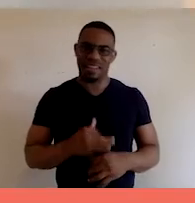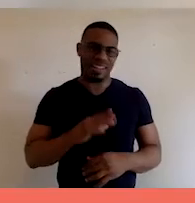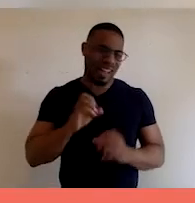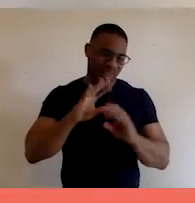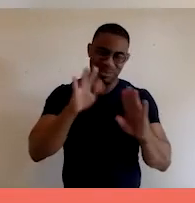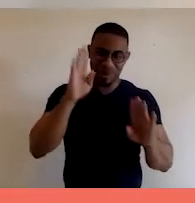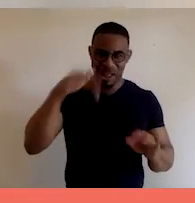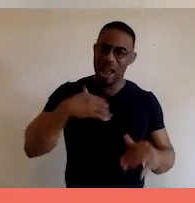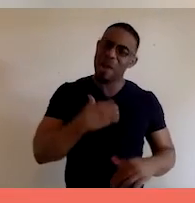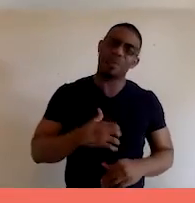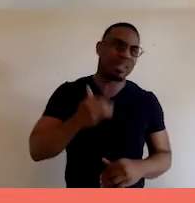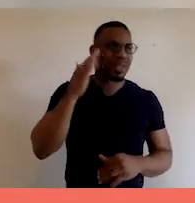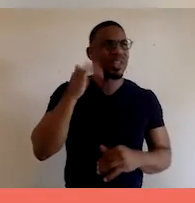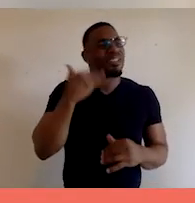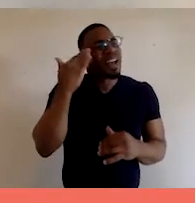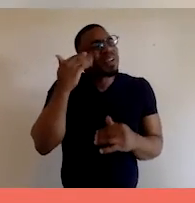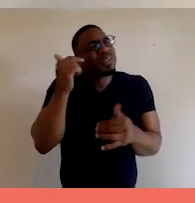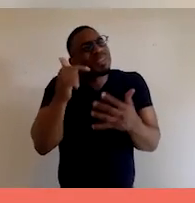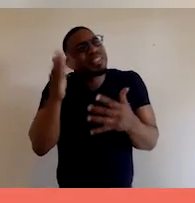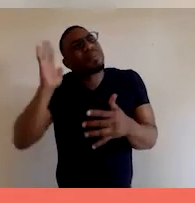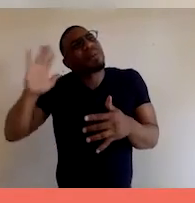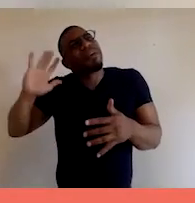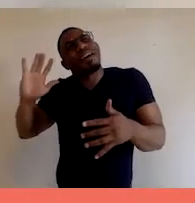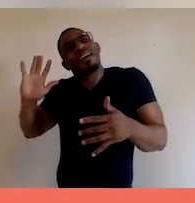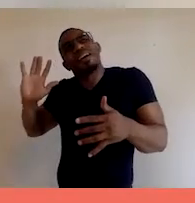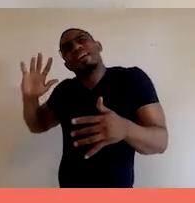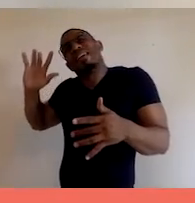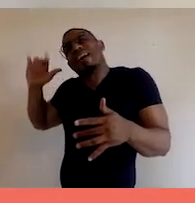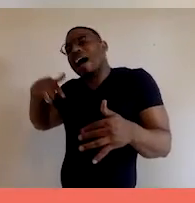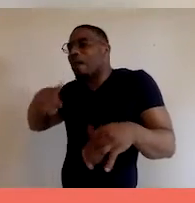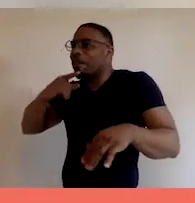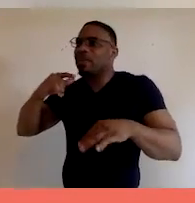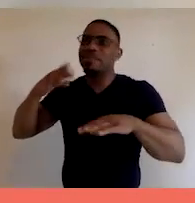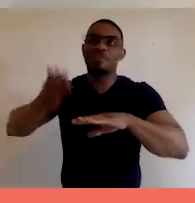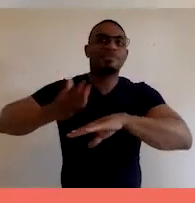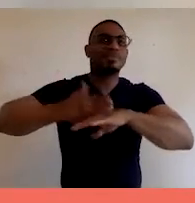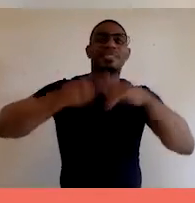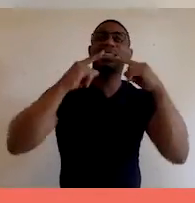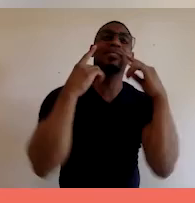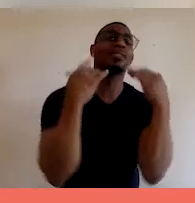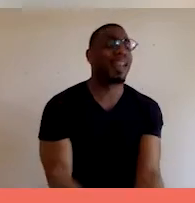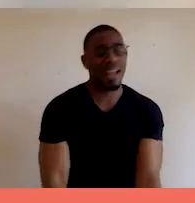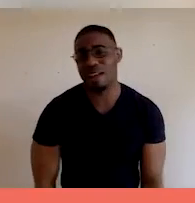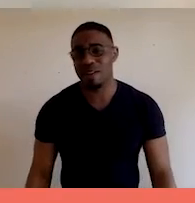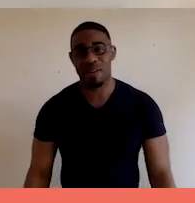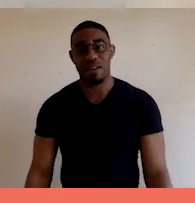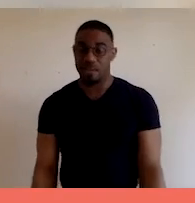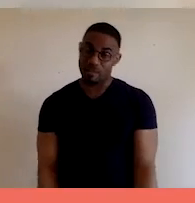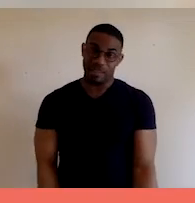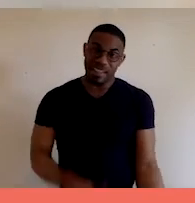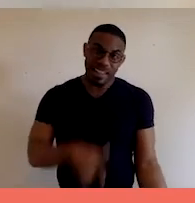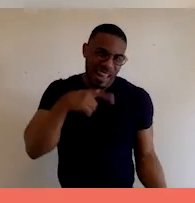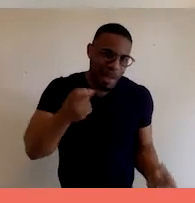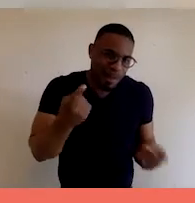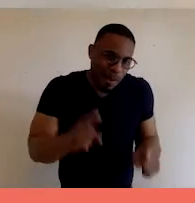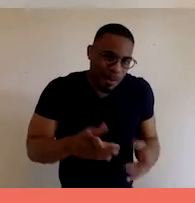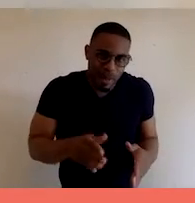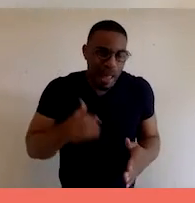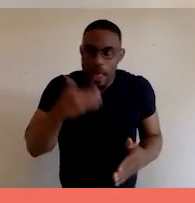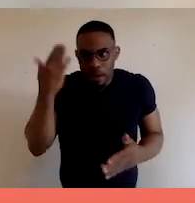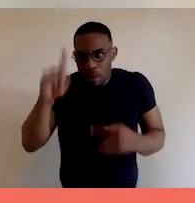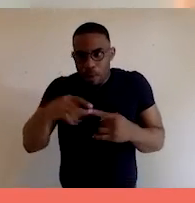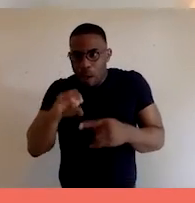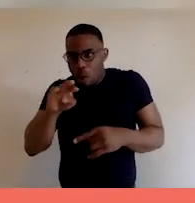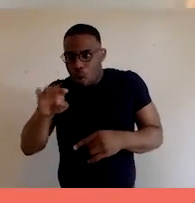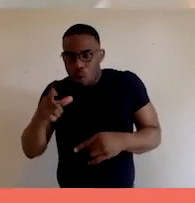you know, I wish I knew this. If I knew this then, back then, I would be so successful now. Well, it didn't happen that way. I didn't know